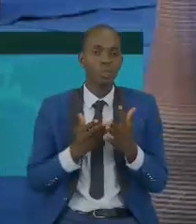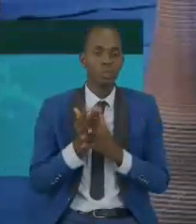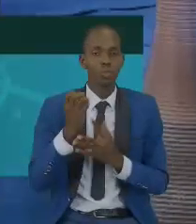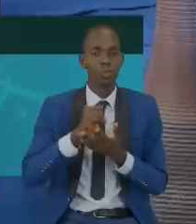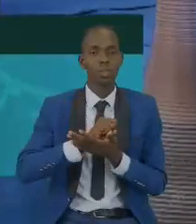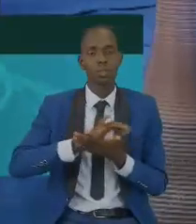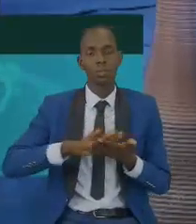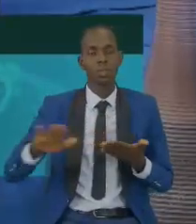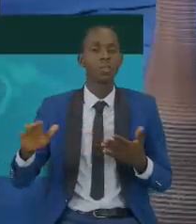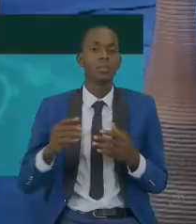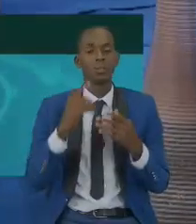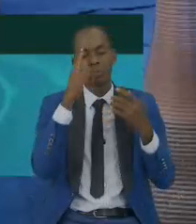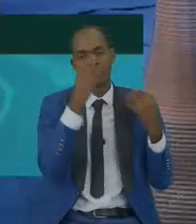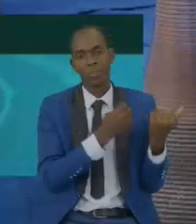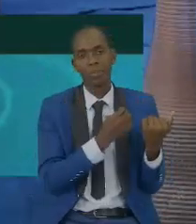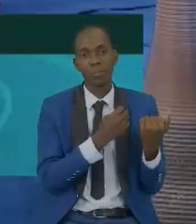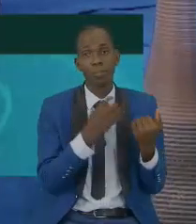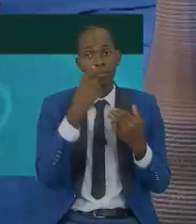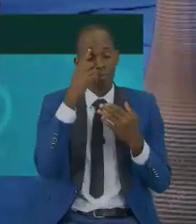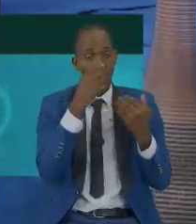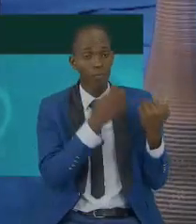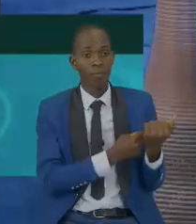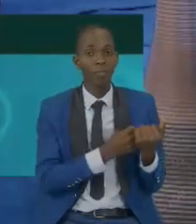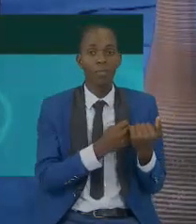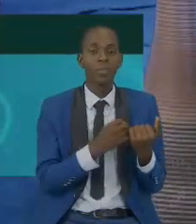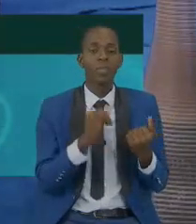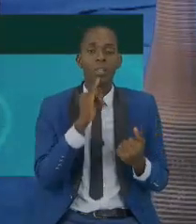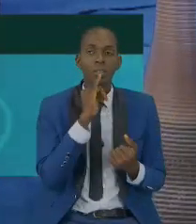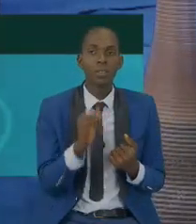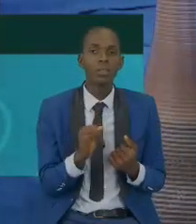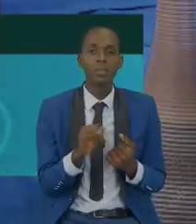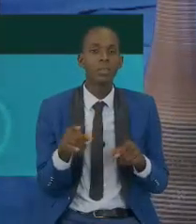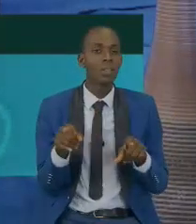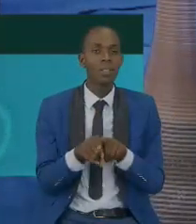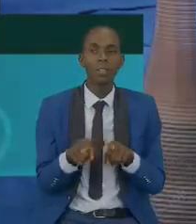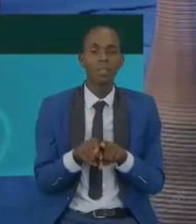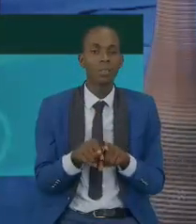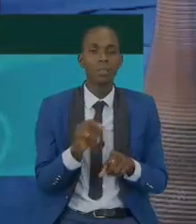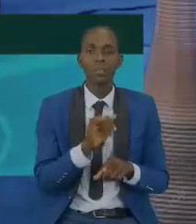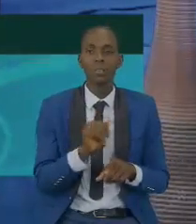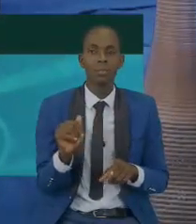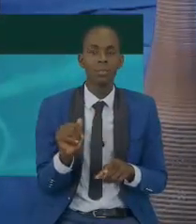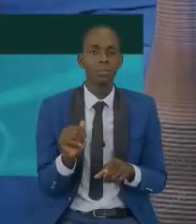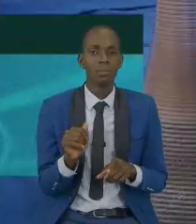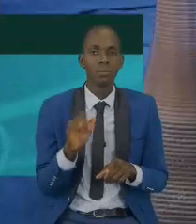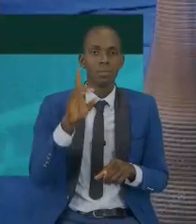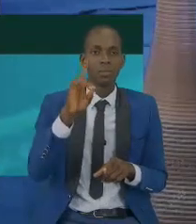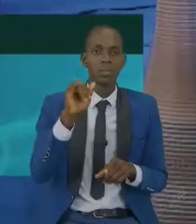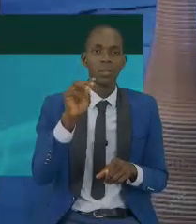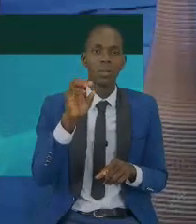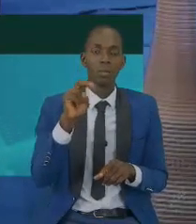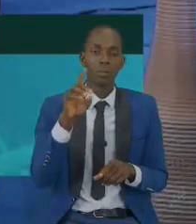faith. Faith is many-sided. It's like the diamond. You look at it, this side, you see